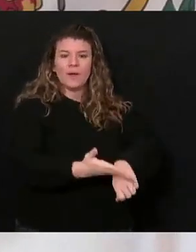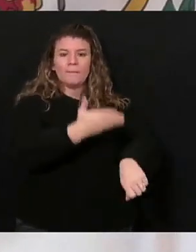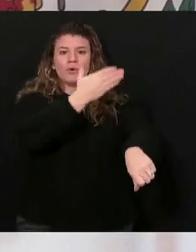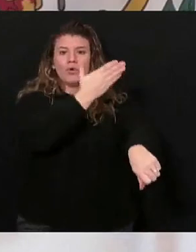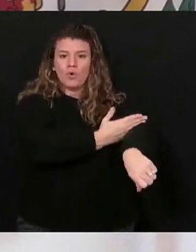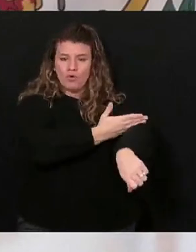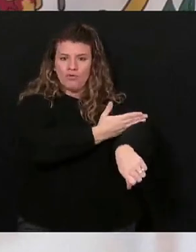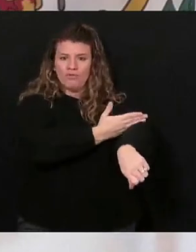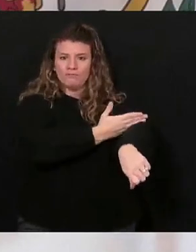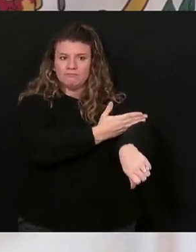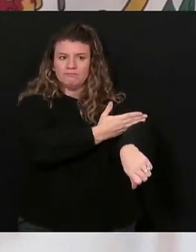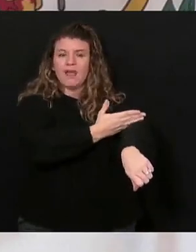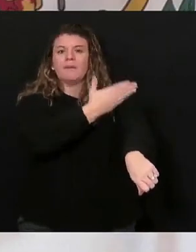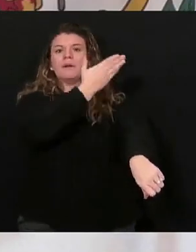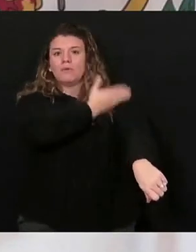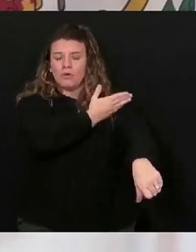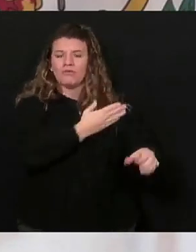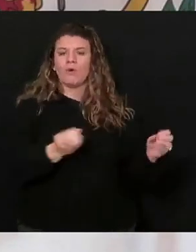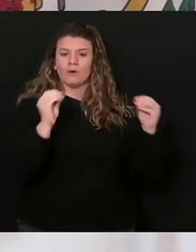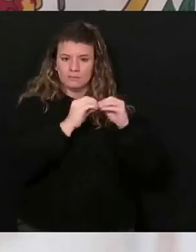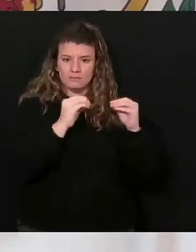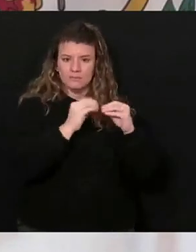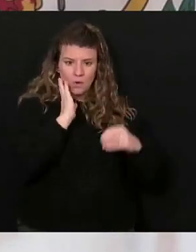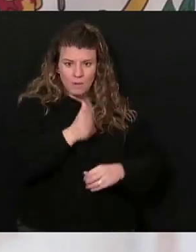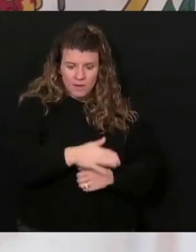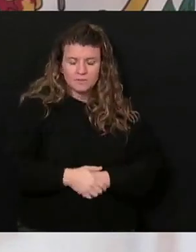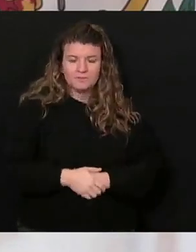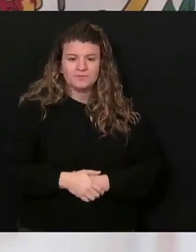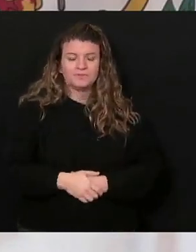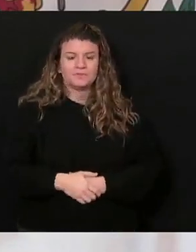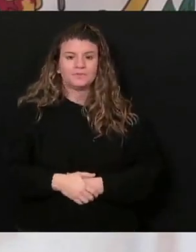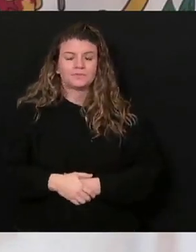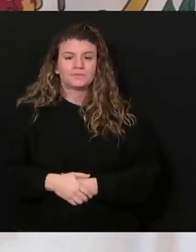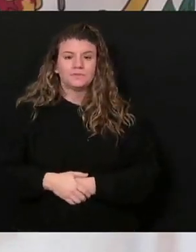and better and better. And I also will assure you